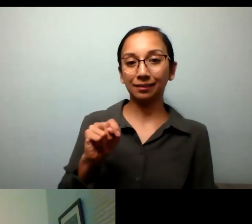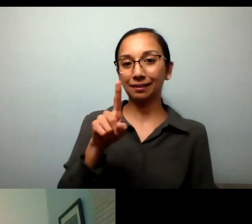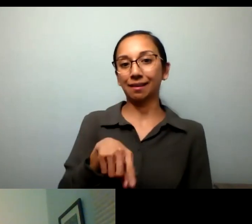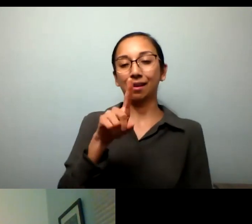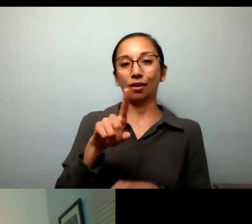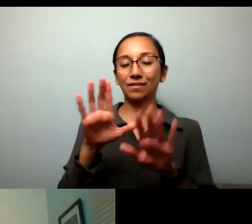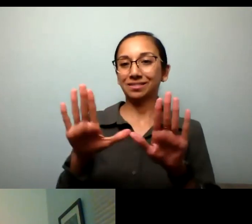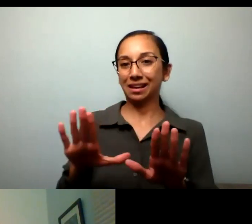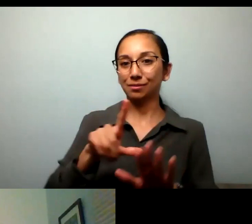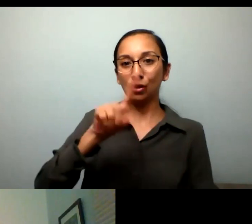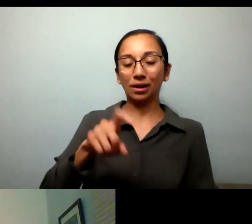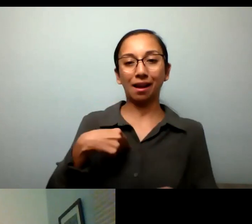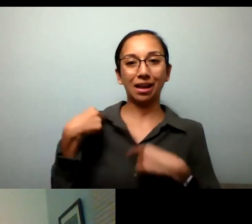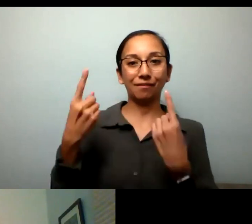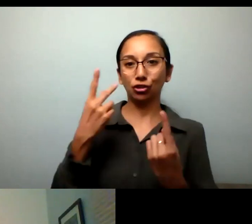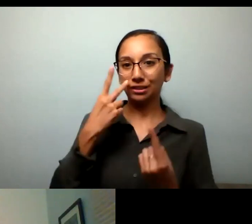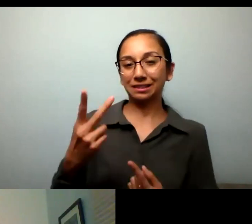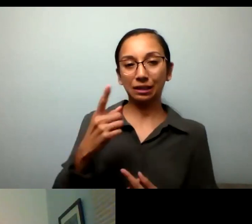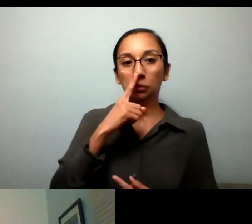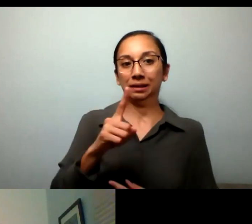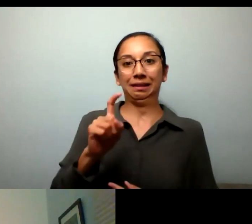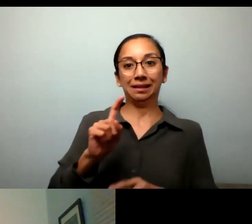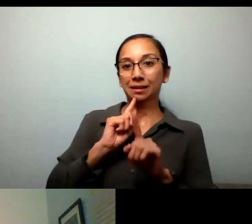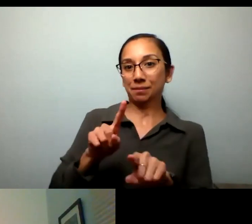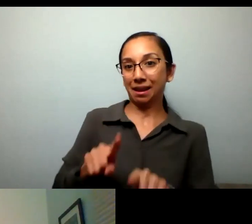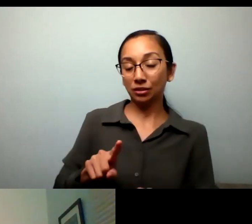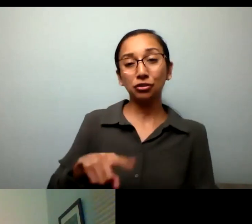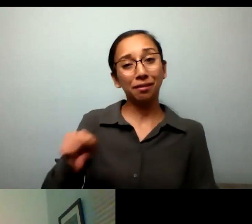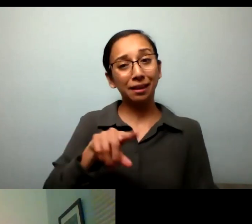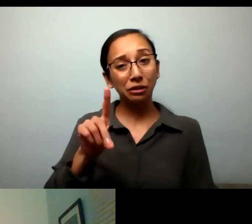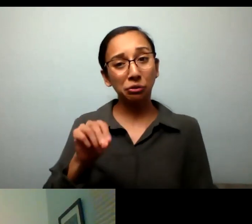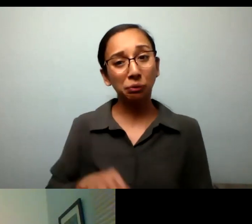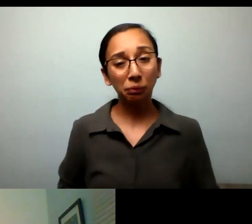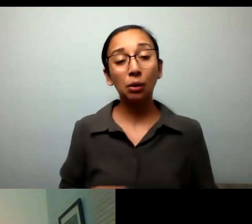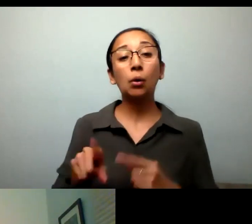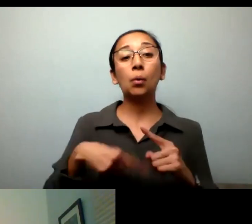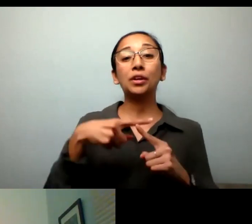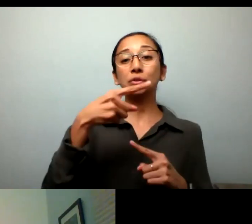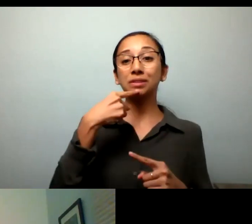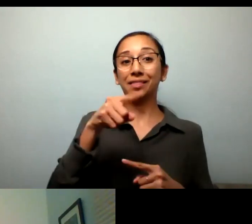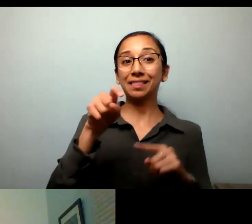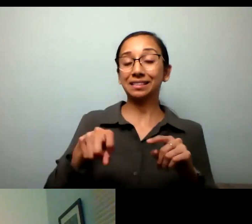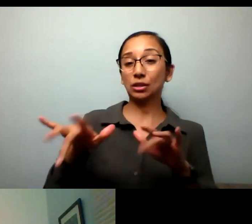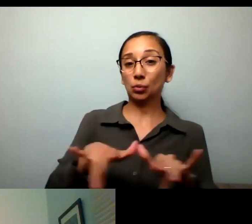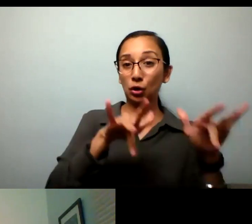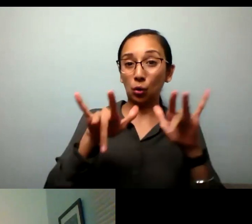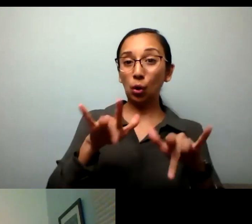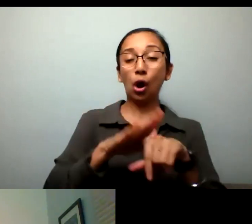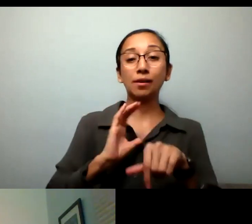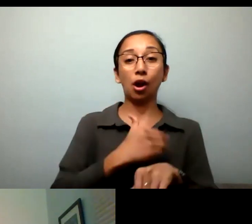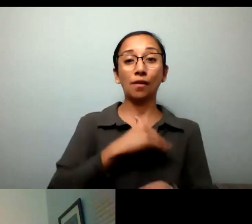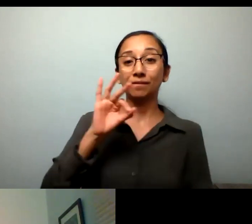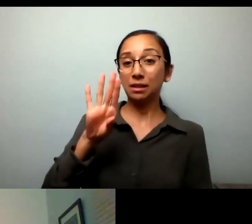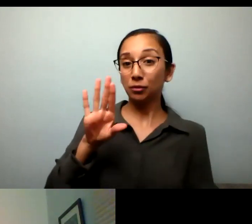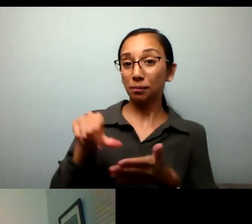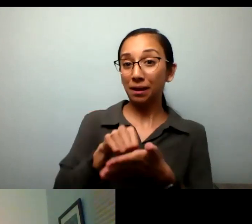fantastic questions I have ever seen, and they really need to be answered. They do. And when you said this is recorded on our Facebook pages,